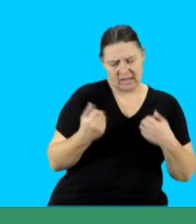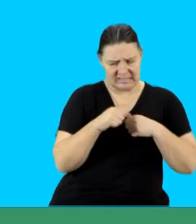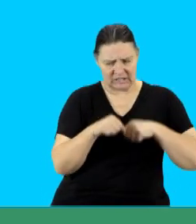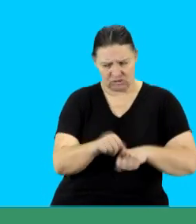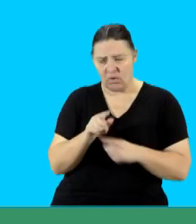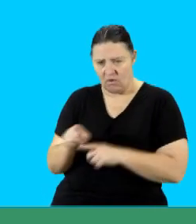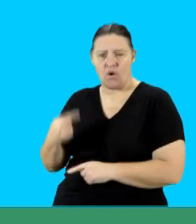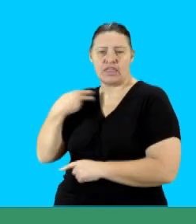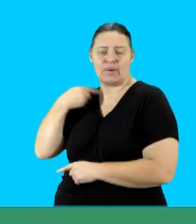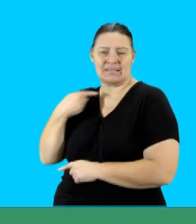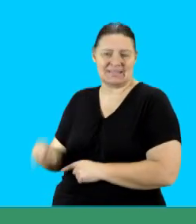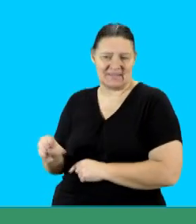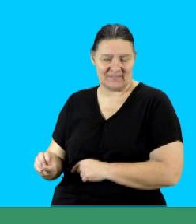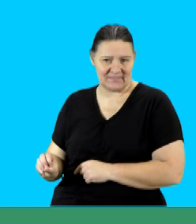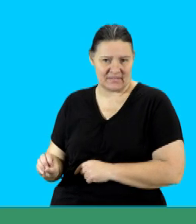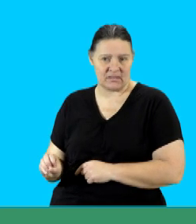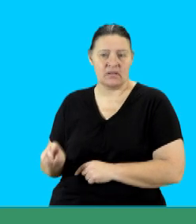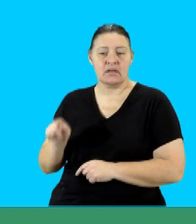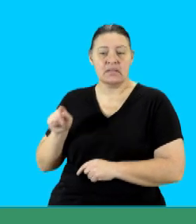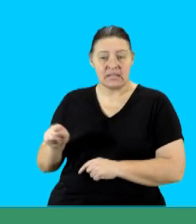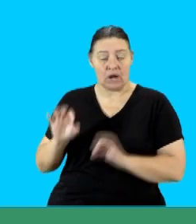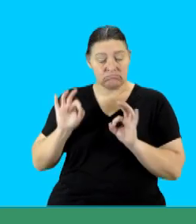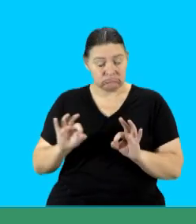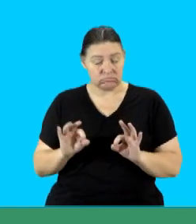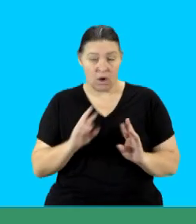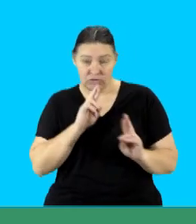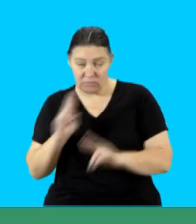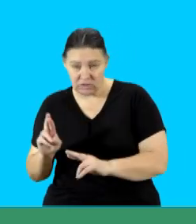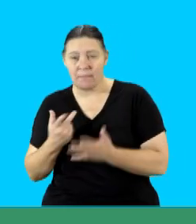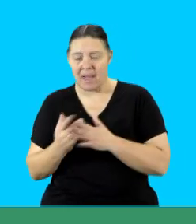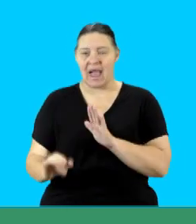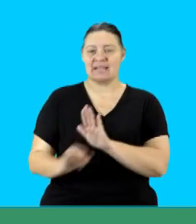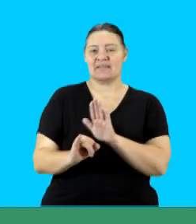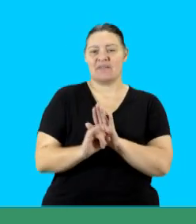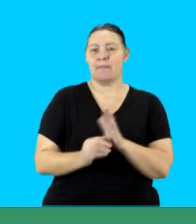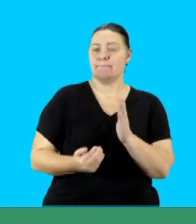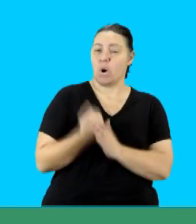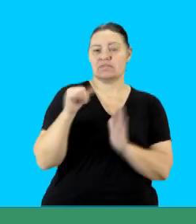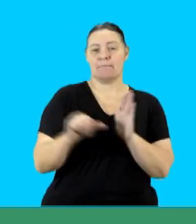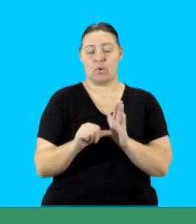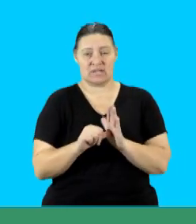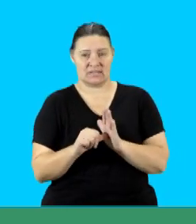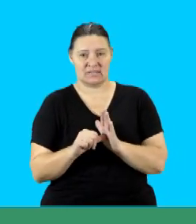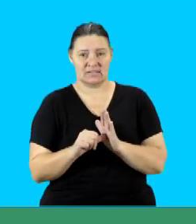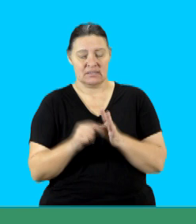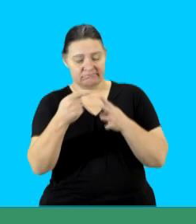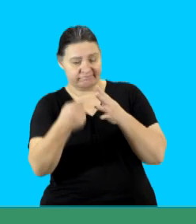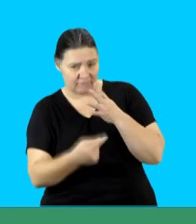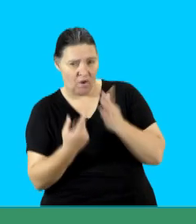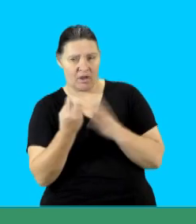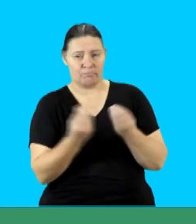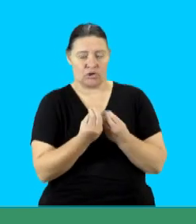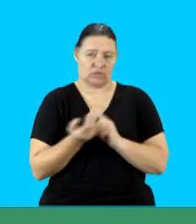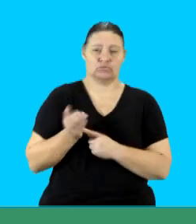respond to threats. Correct strategic responses assist businesses to identify the most important features of